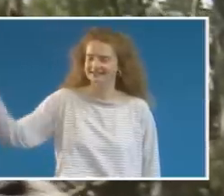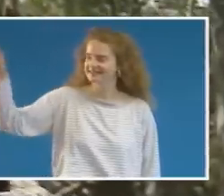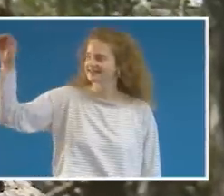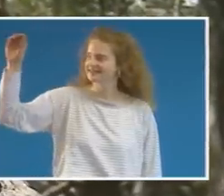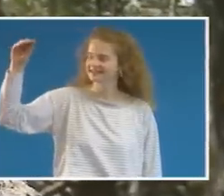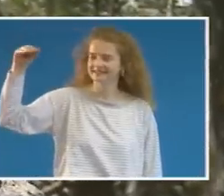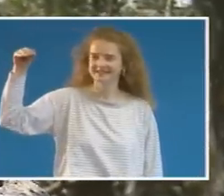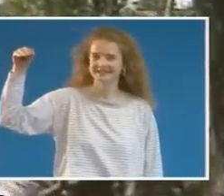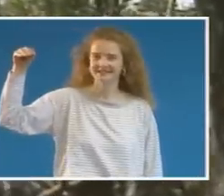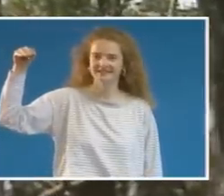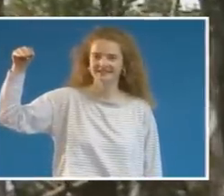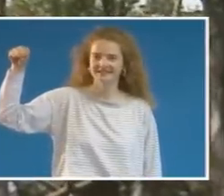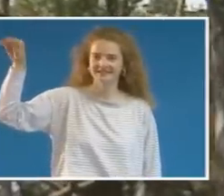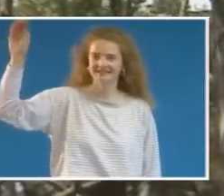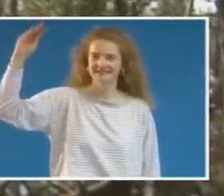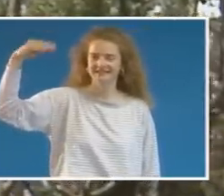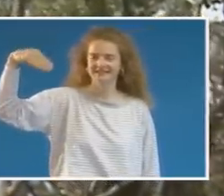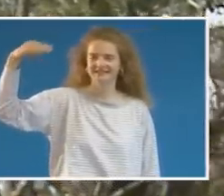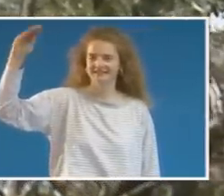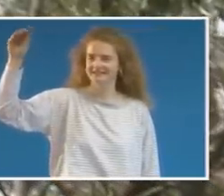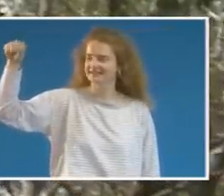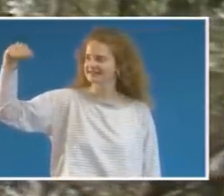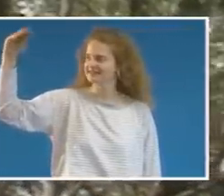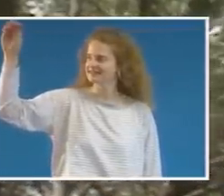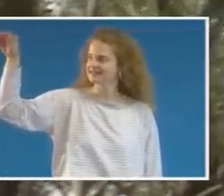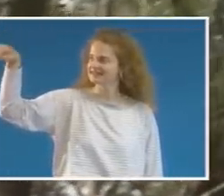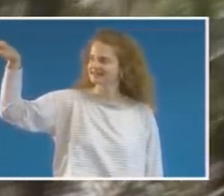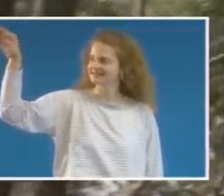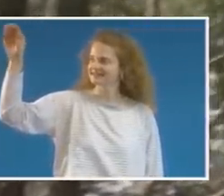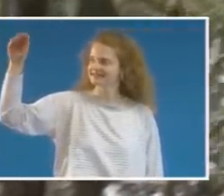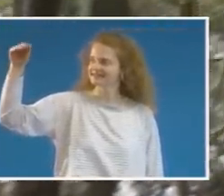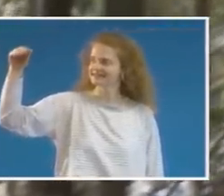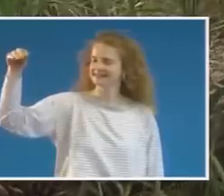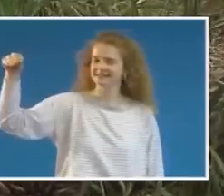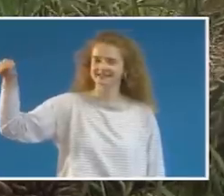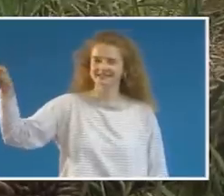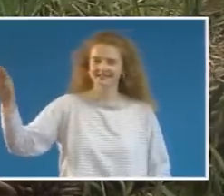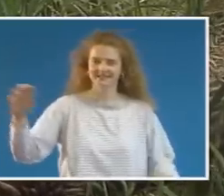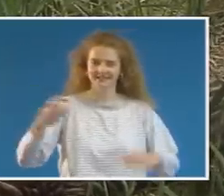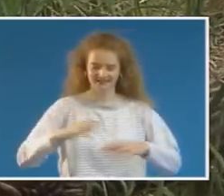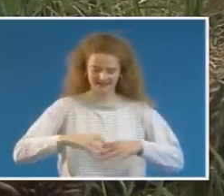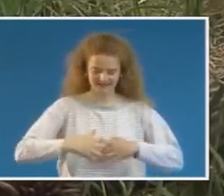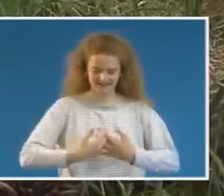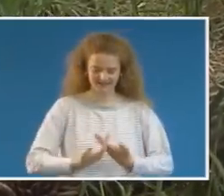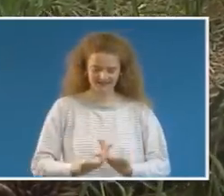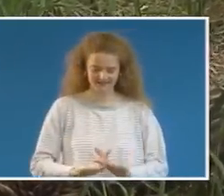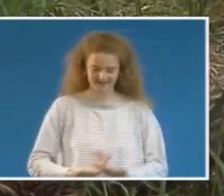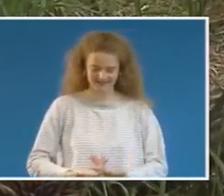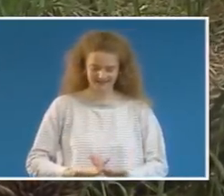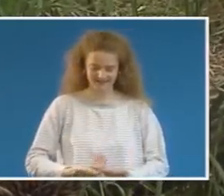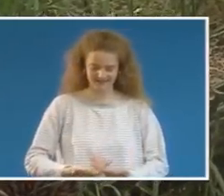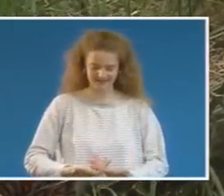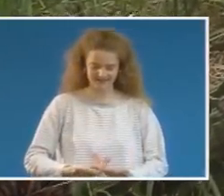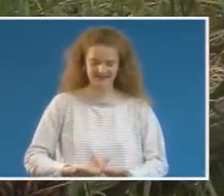Here is the ostrich, straight and tall, nodding his head above us all. Here is the hedgehog, prickly